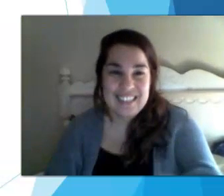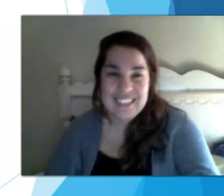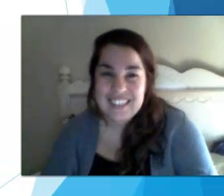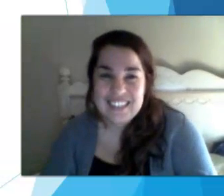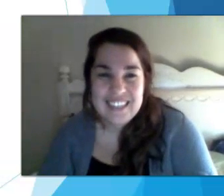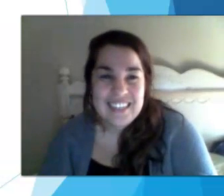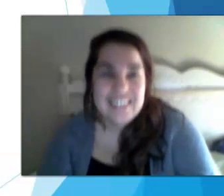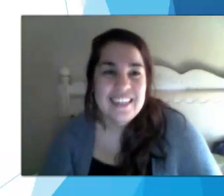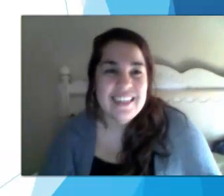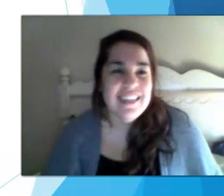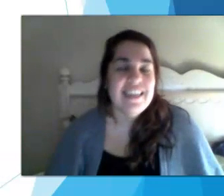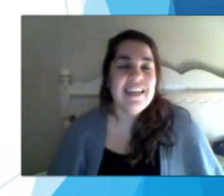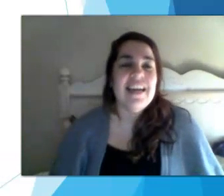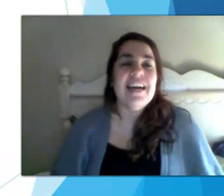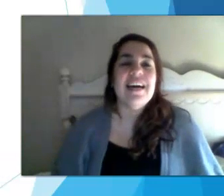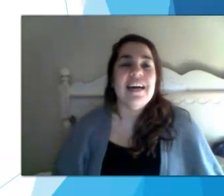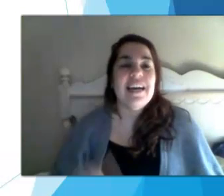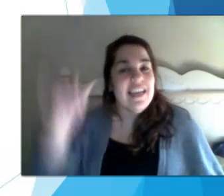Banana.